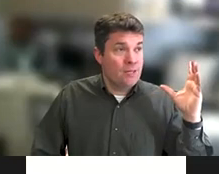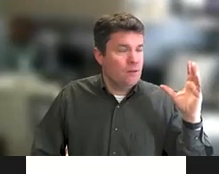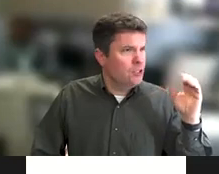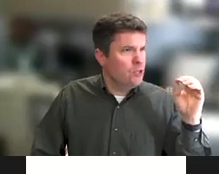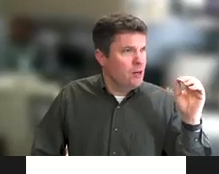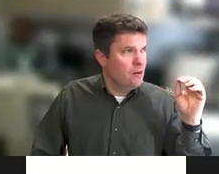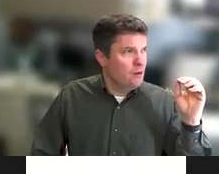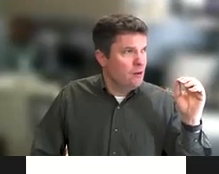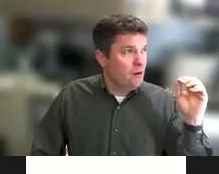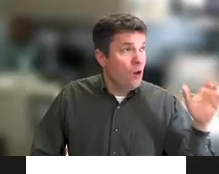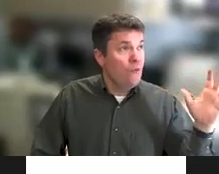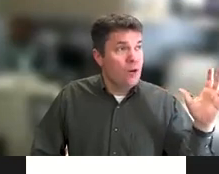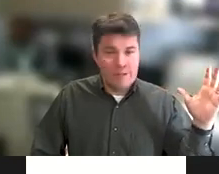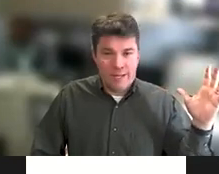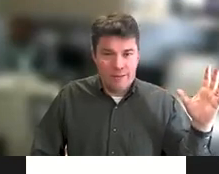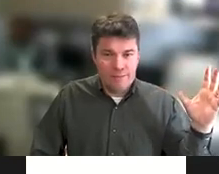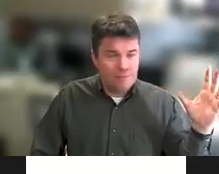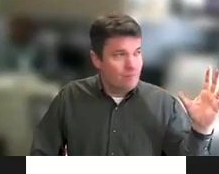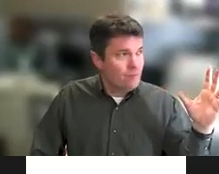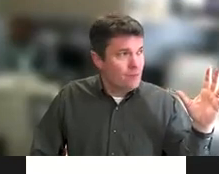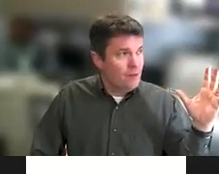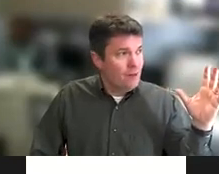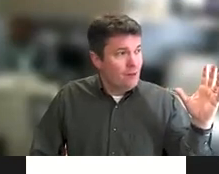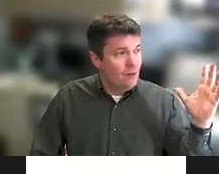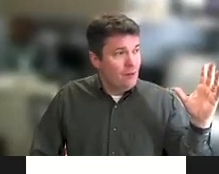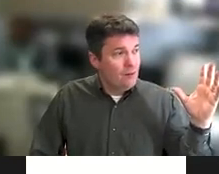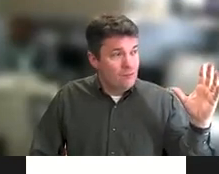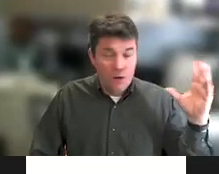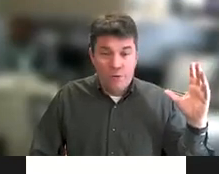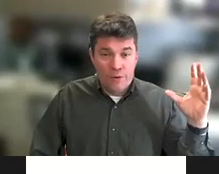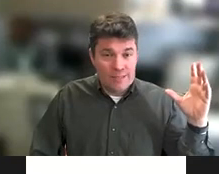high frequency, or excuse me, low frequency